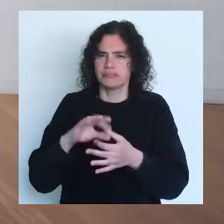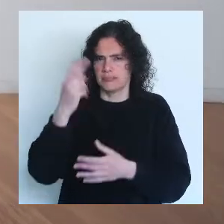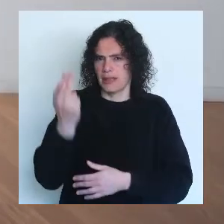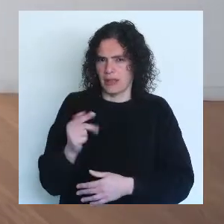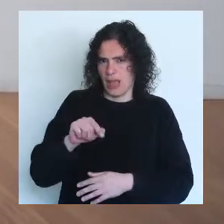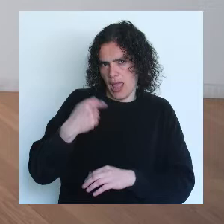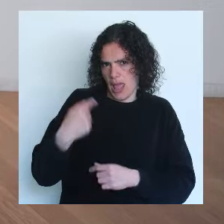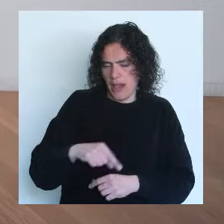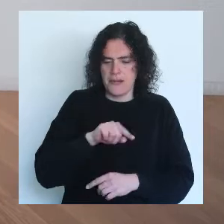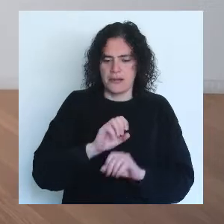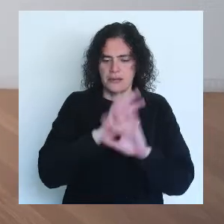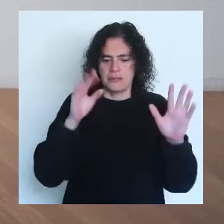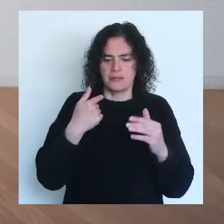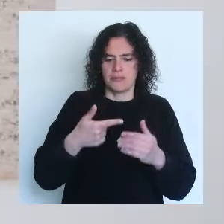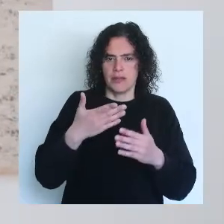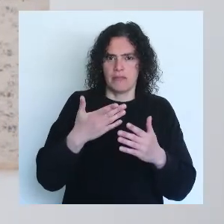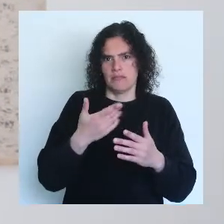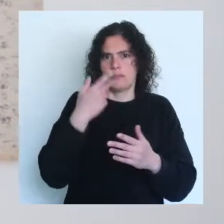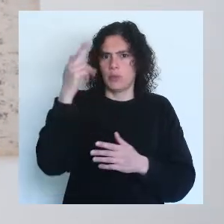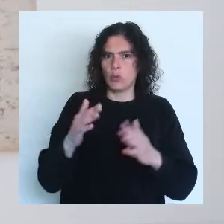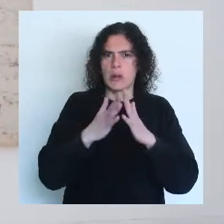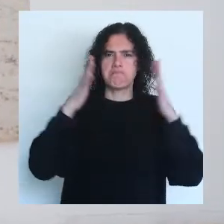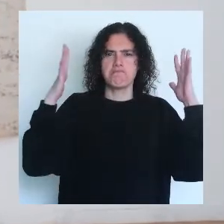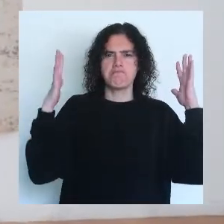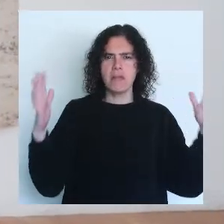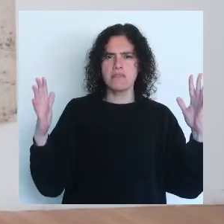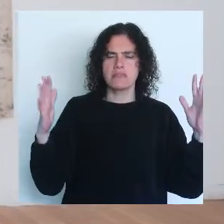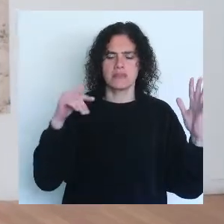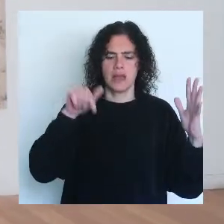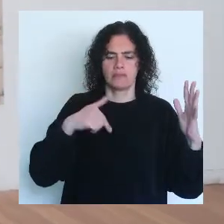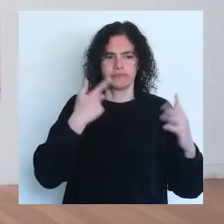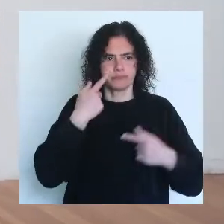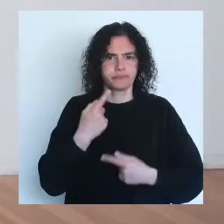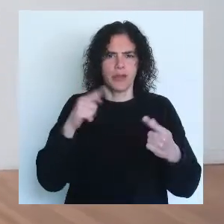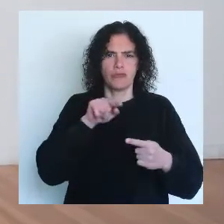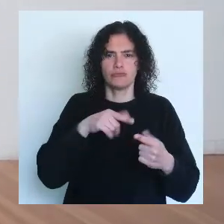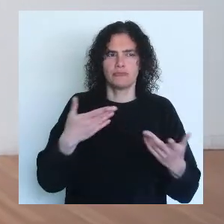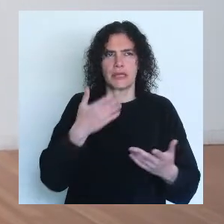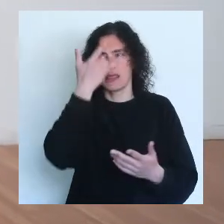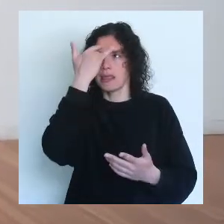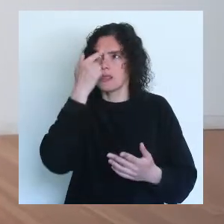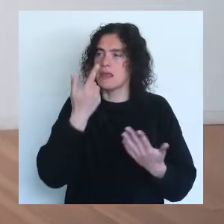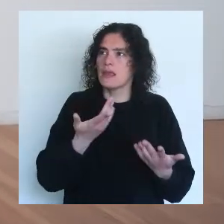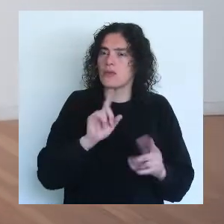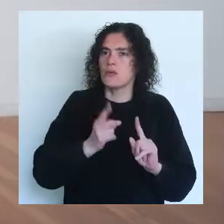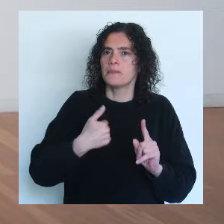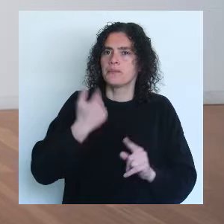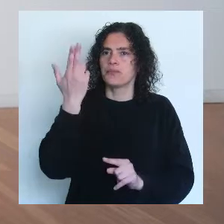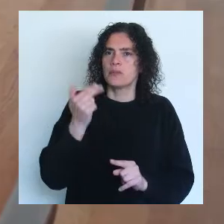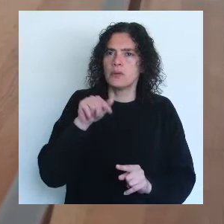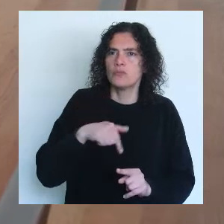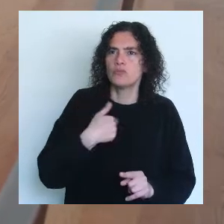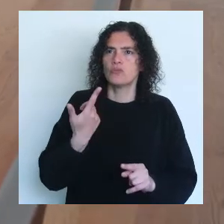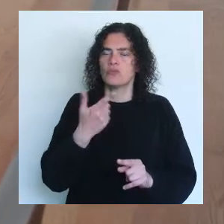with painting. It's a monumental painting, and it plays on that. This idea